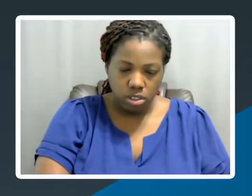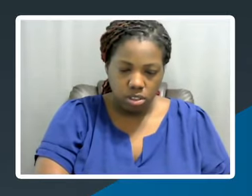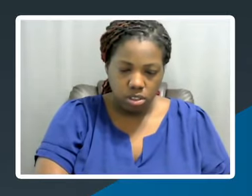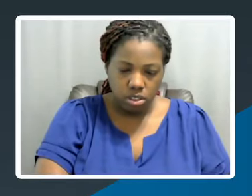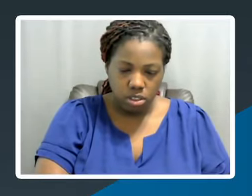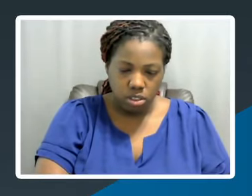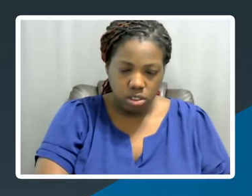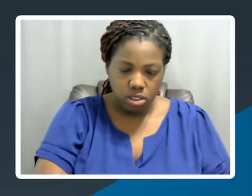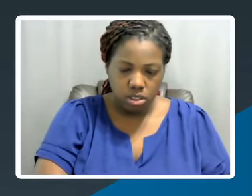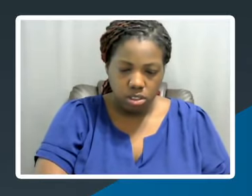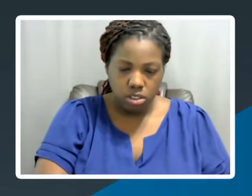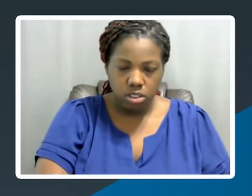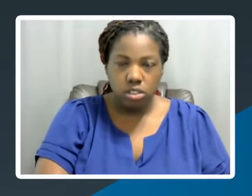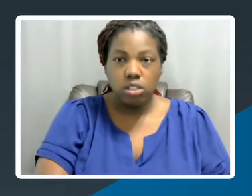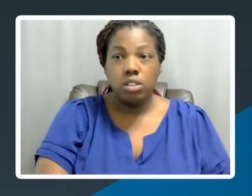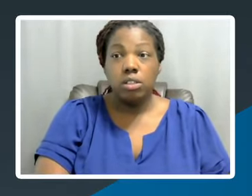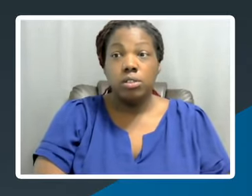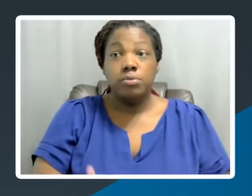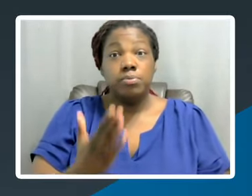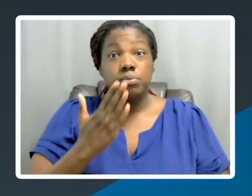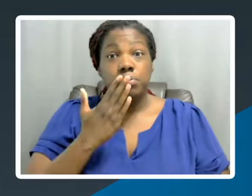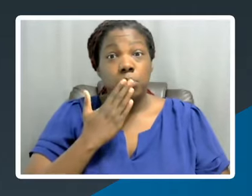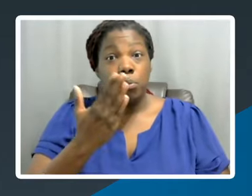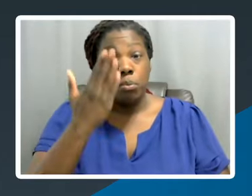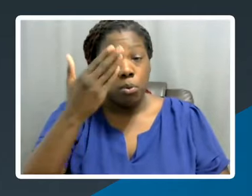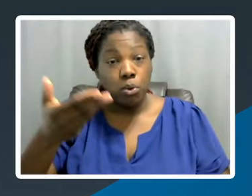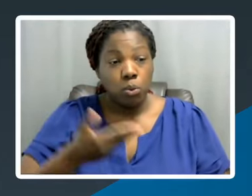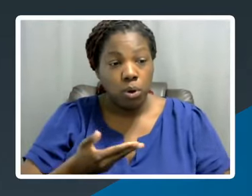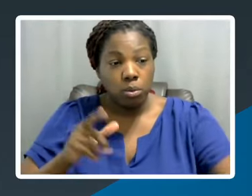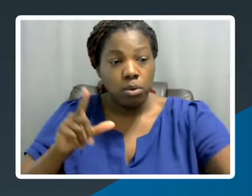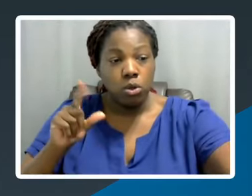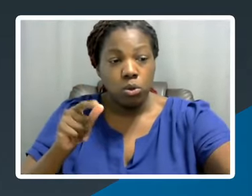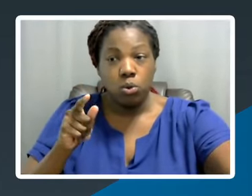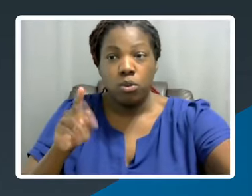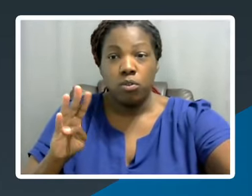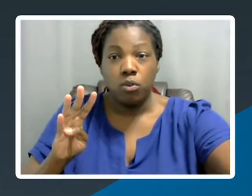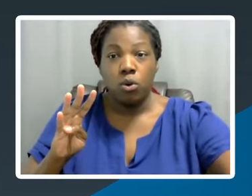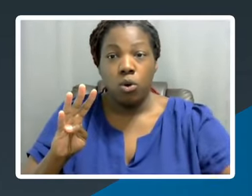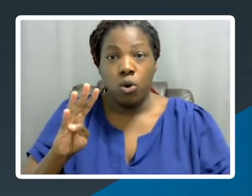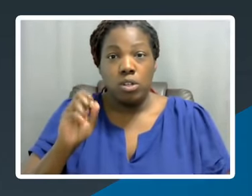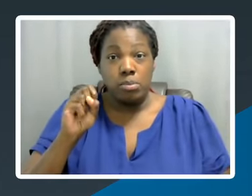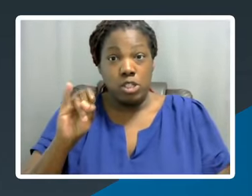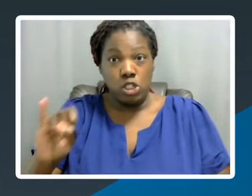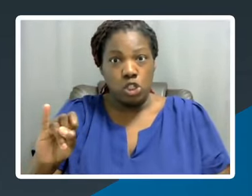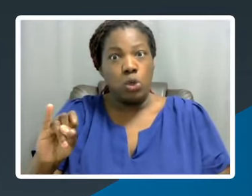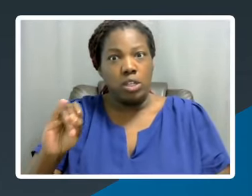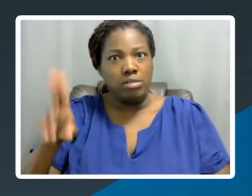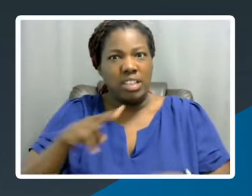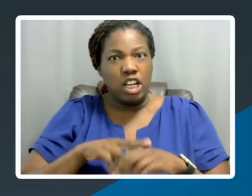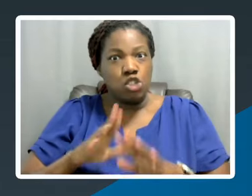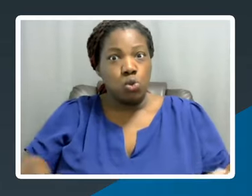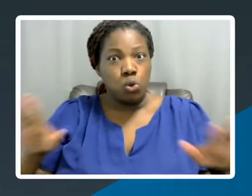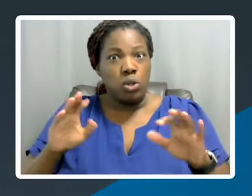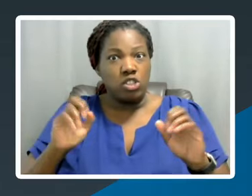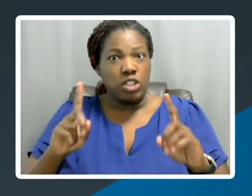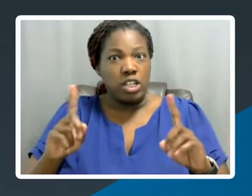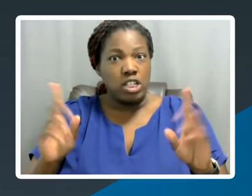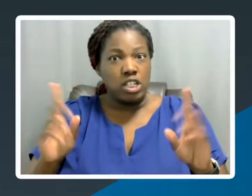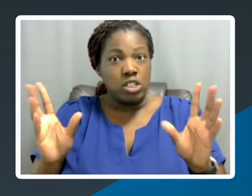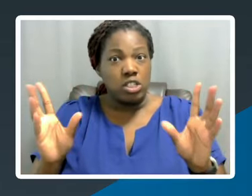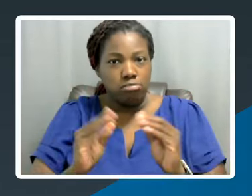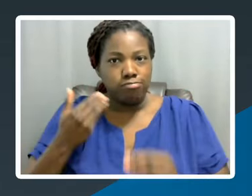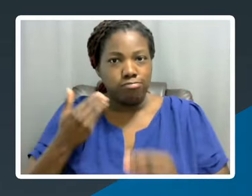Good morning, and welcome to the 2024 Smithsonian National Education Summit. My name is Dr. Monique Chisholm,